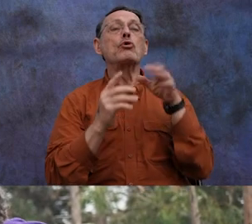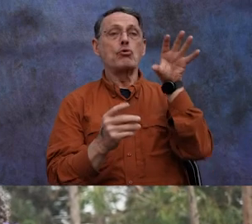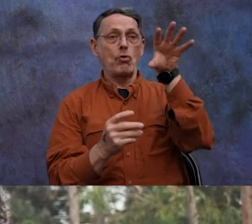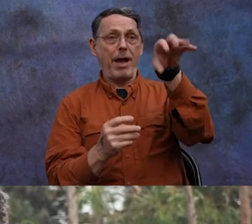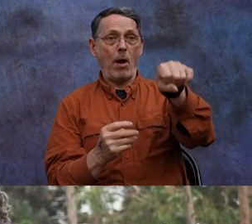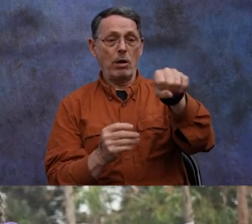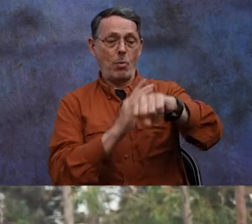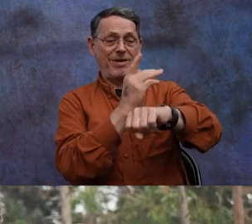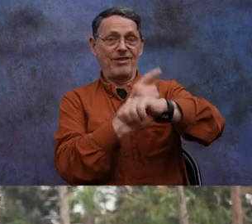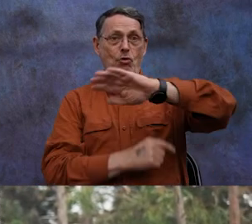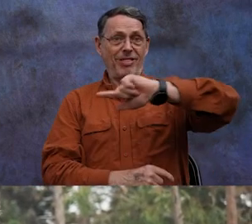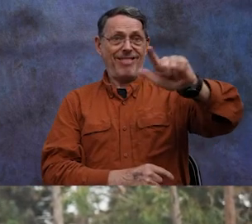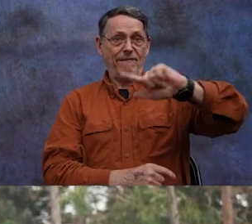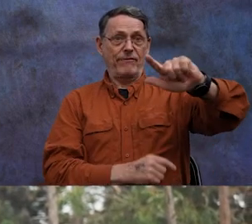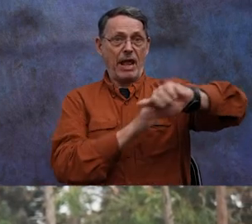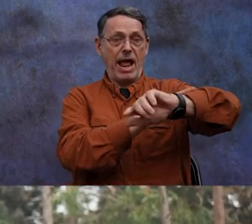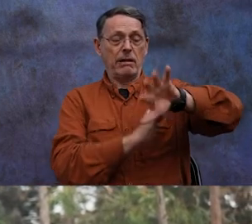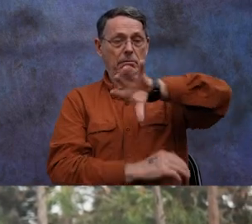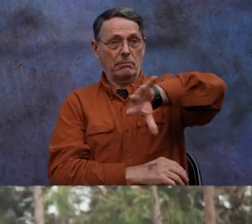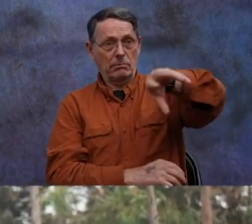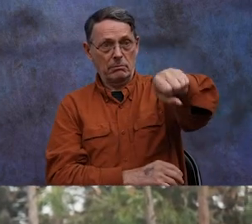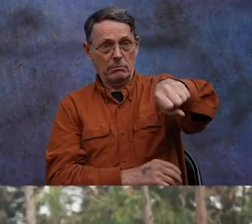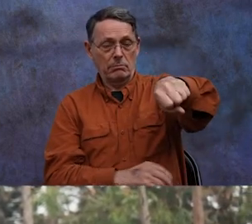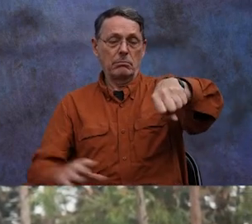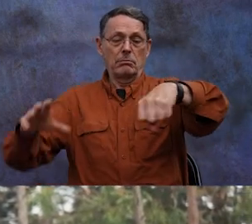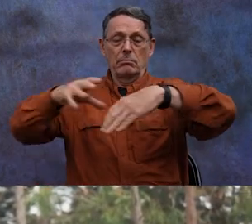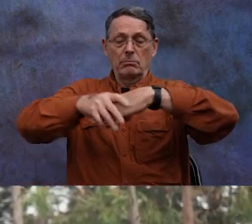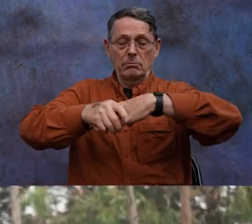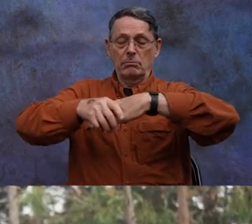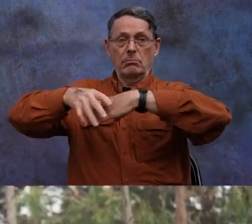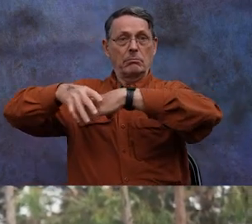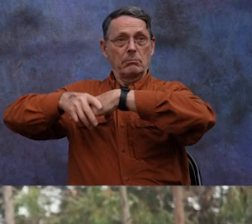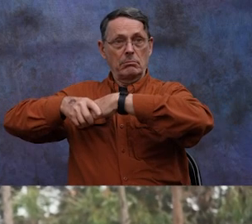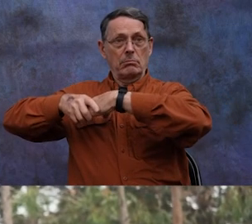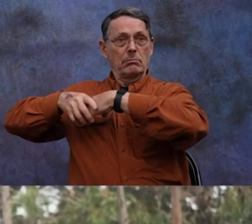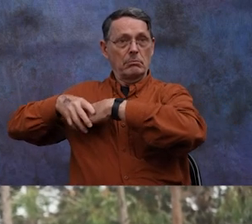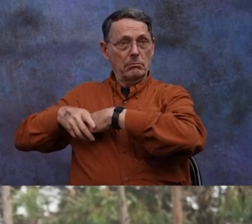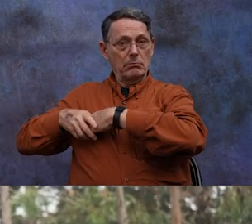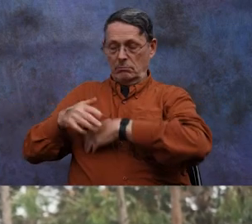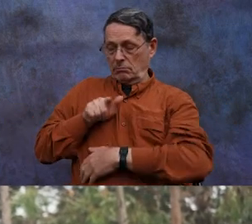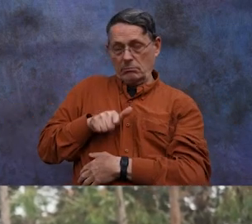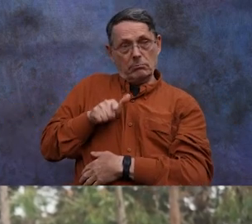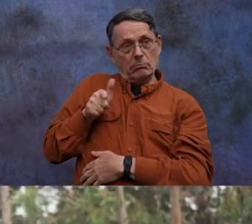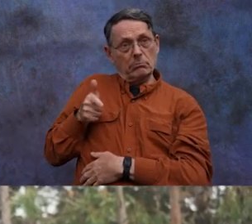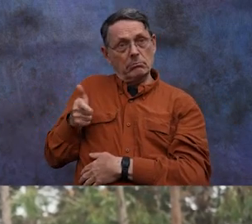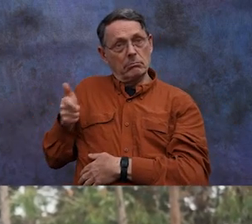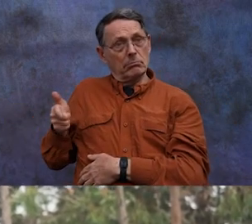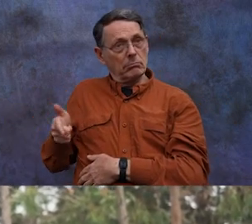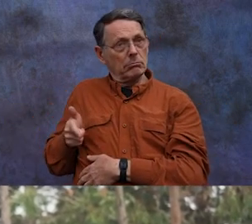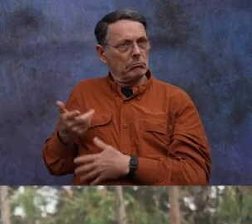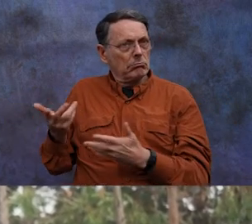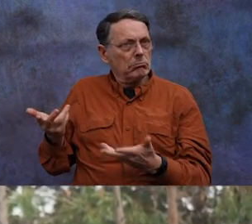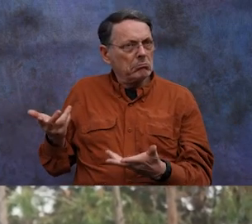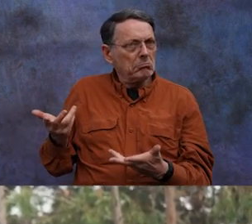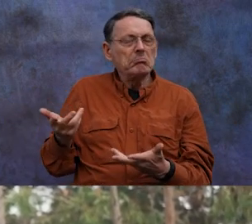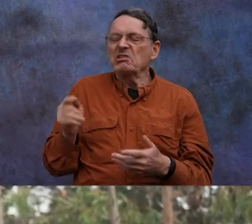hand. And somebody then, the next person will grab hold of the next person. So as